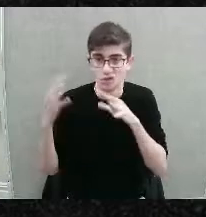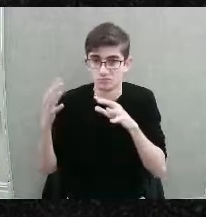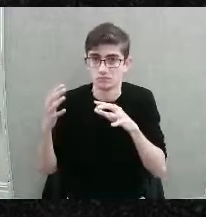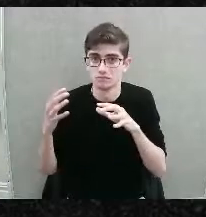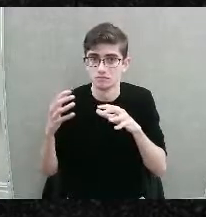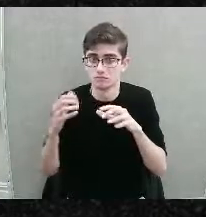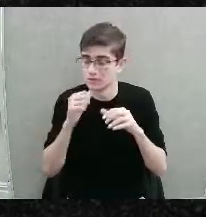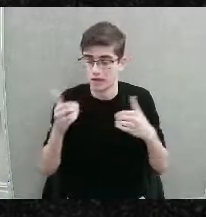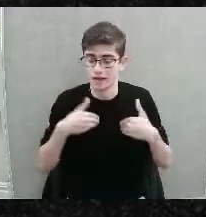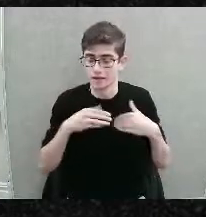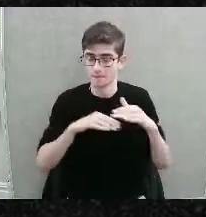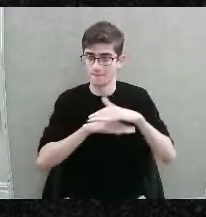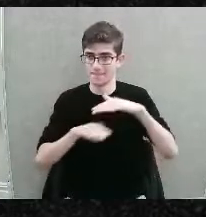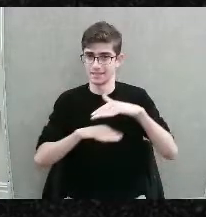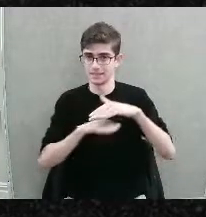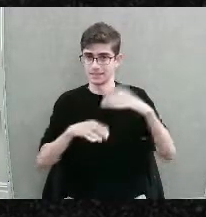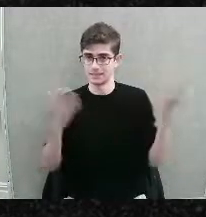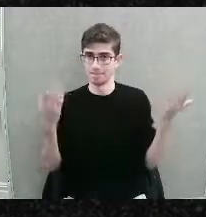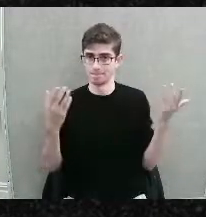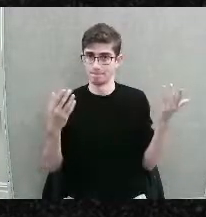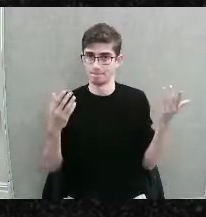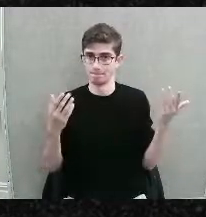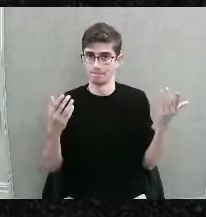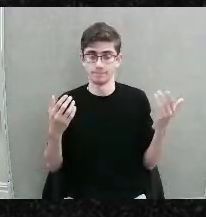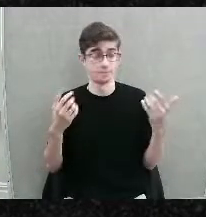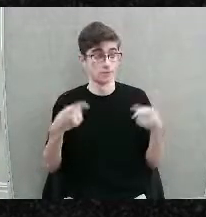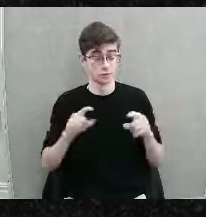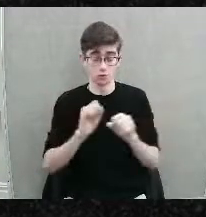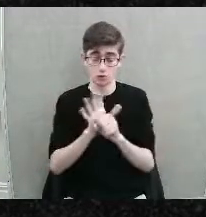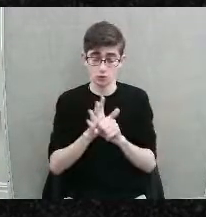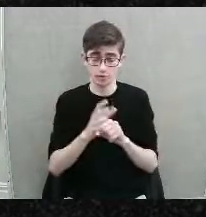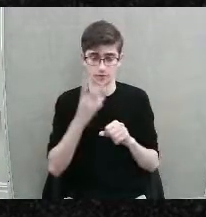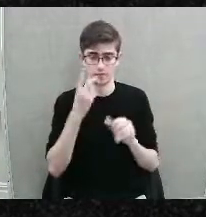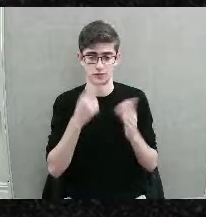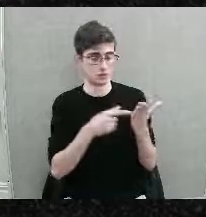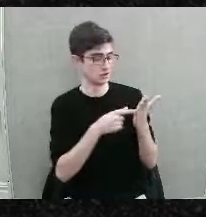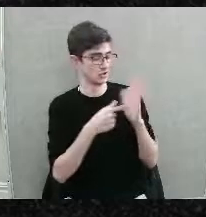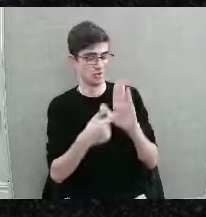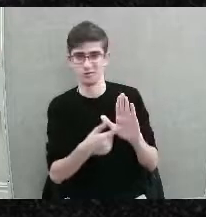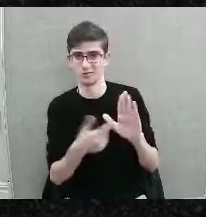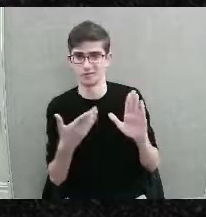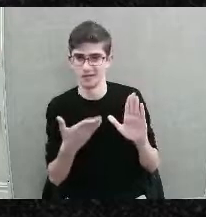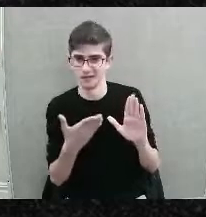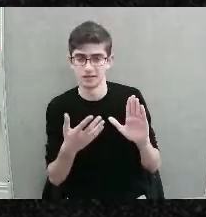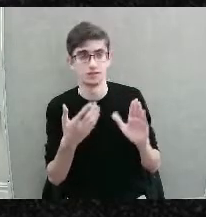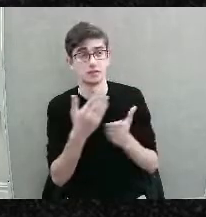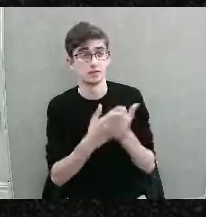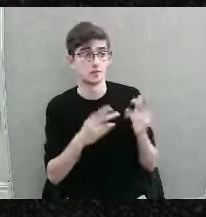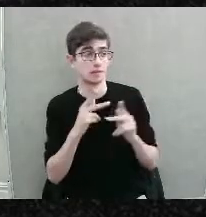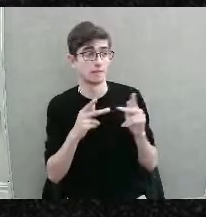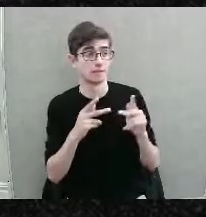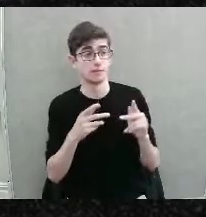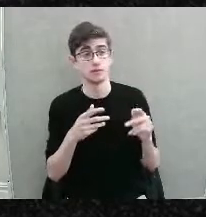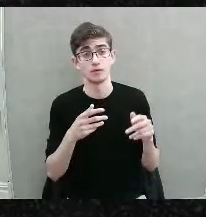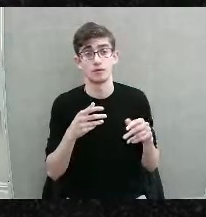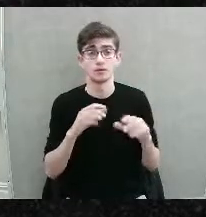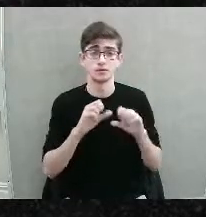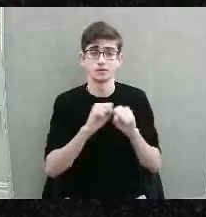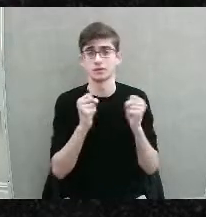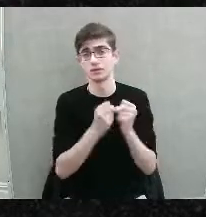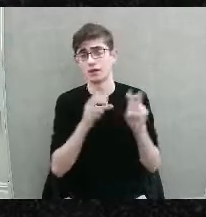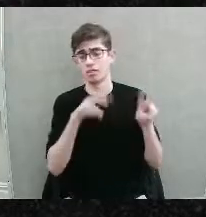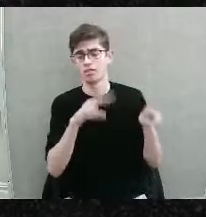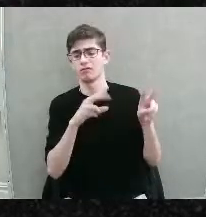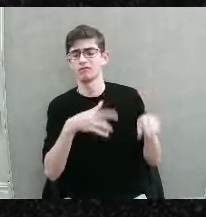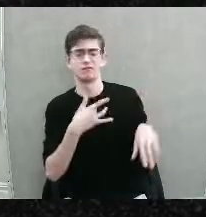time, the COVID not only showed that some people might be considered superfluous, that is, they